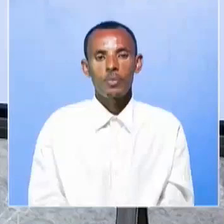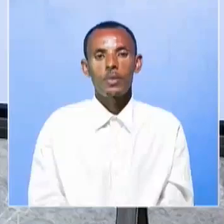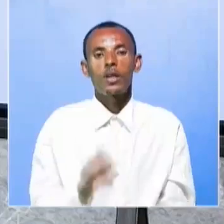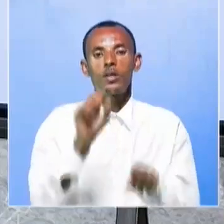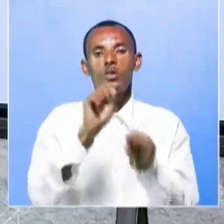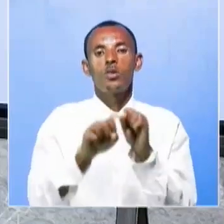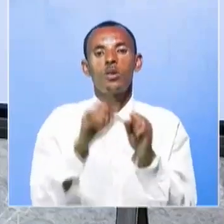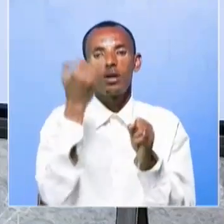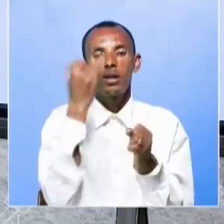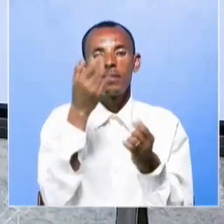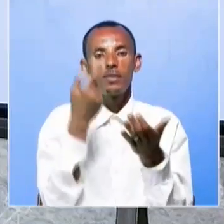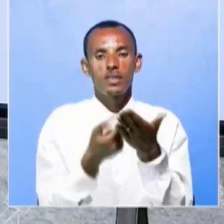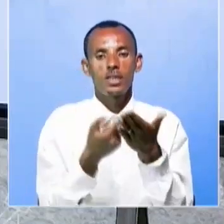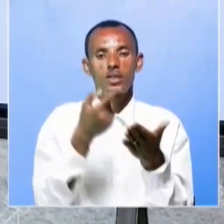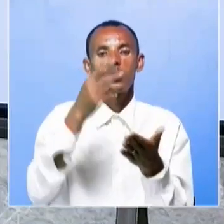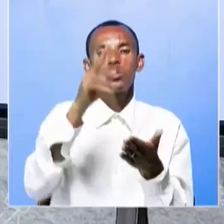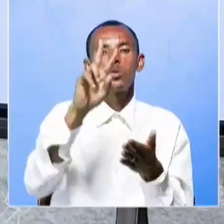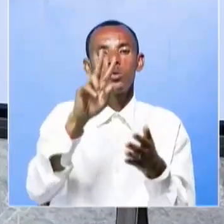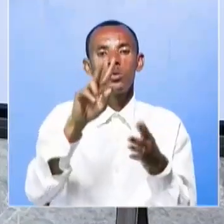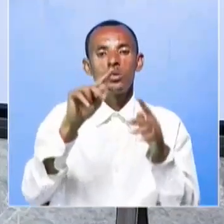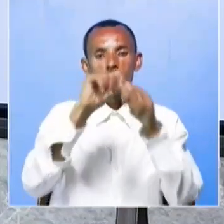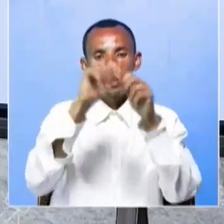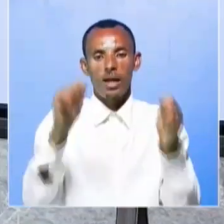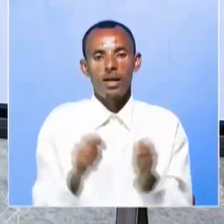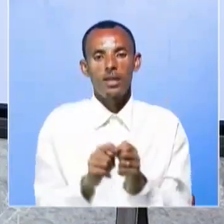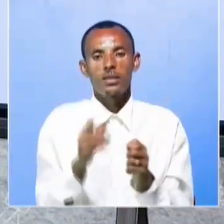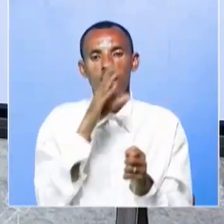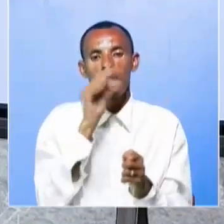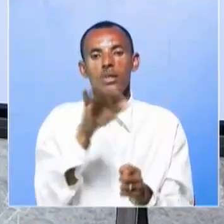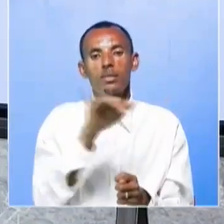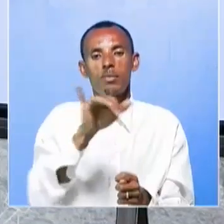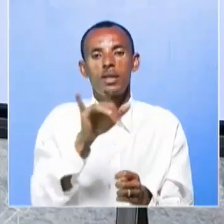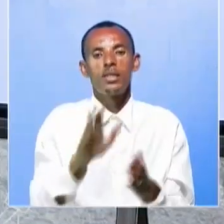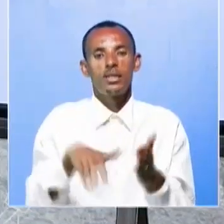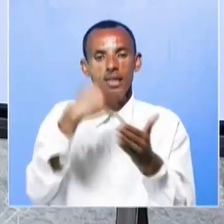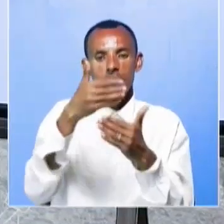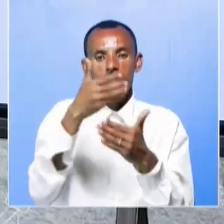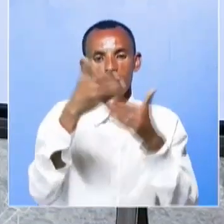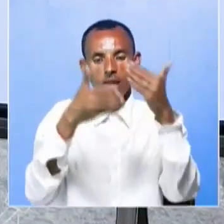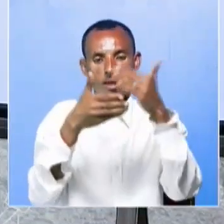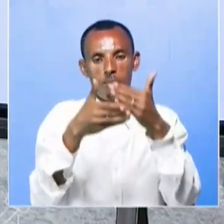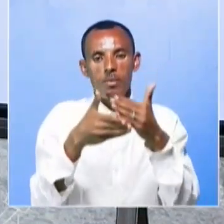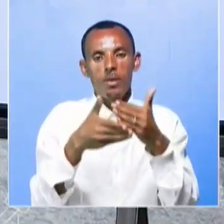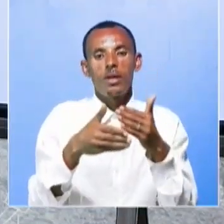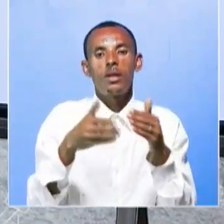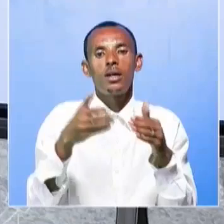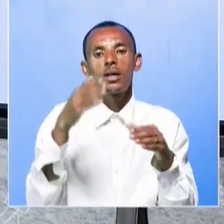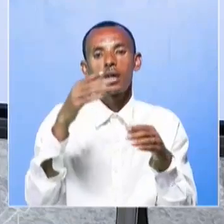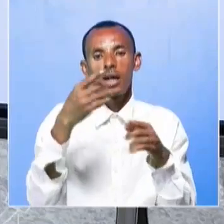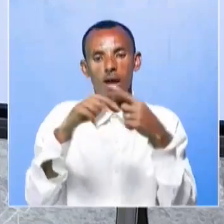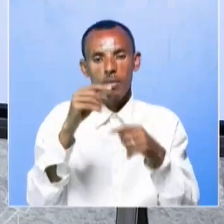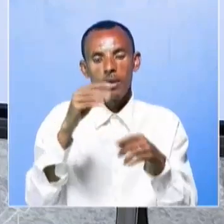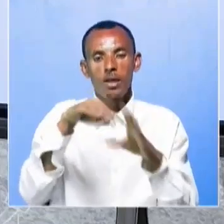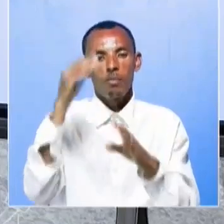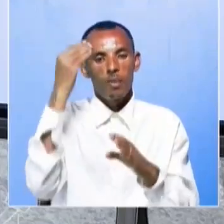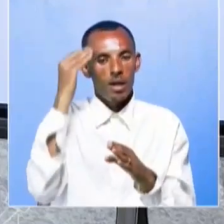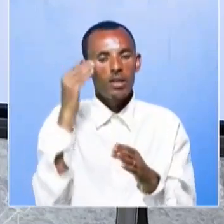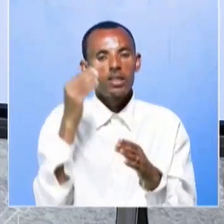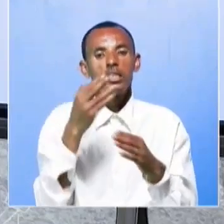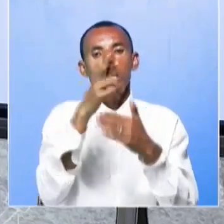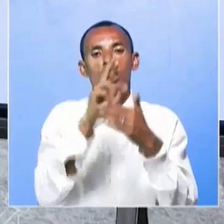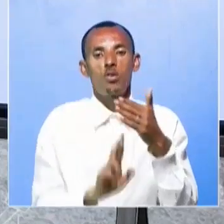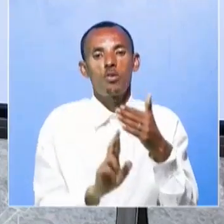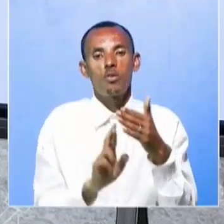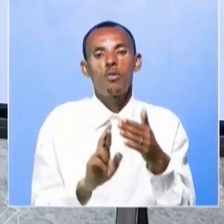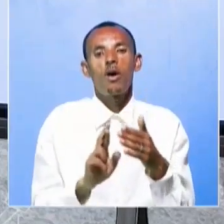So if these two triangles are similar, the next step that should come to your mind is the ratio of the corresponding angles